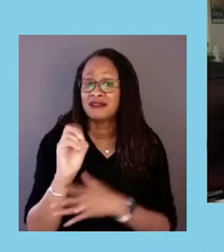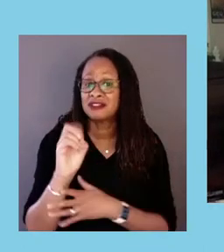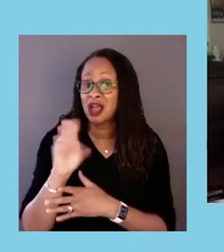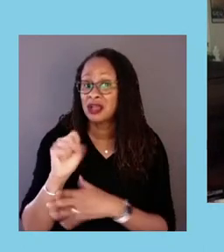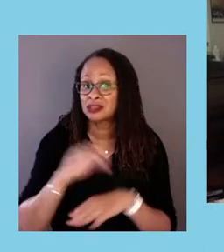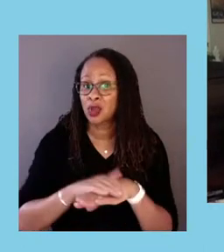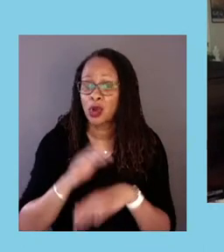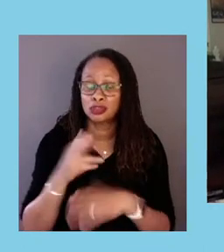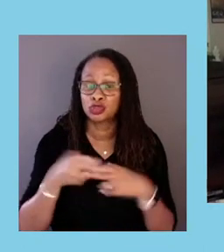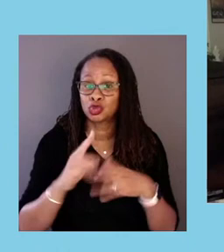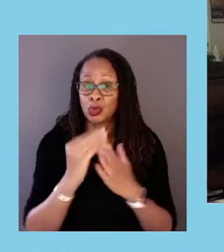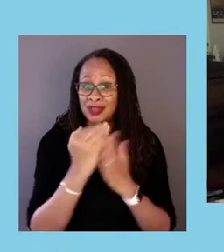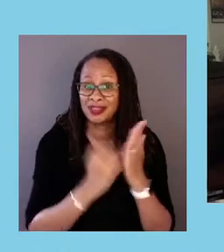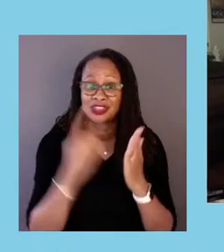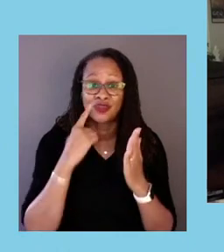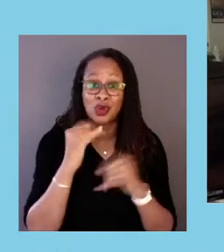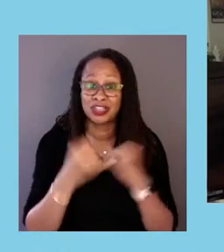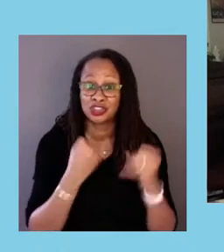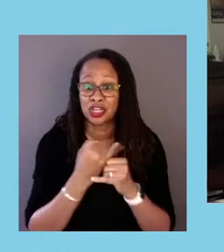international, right?